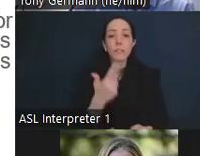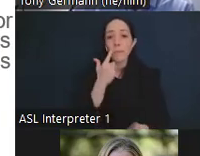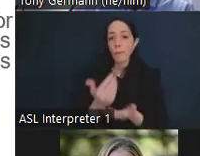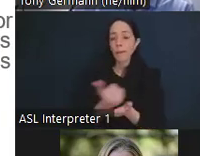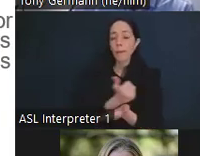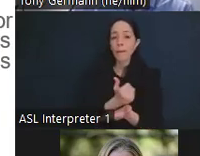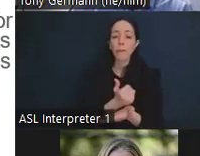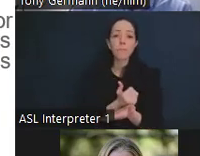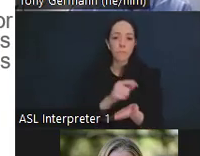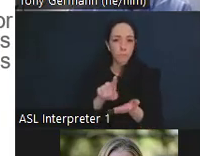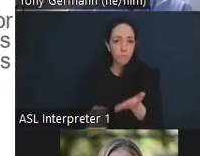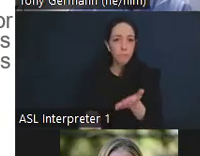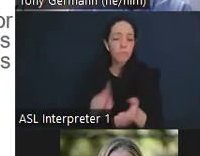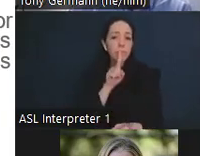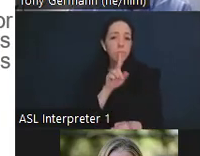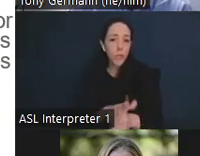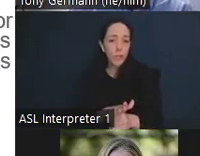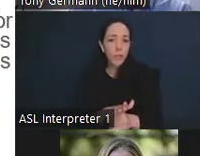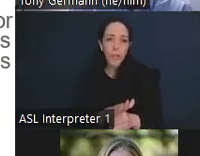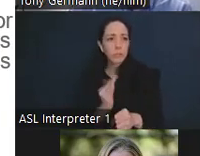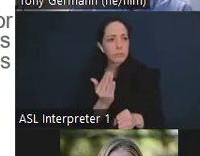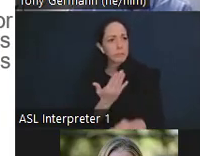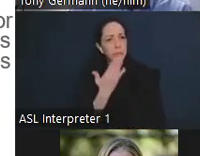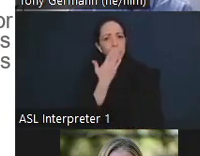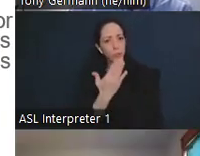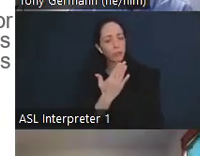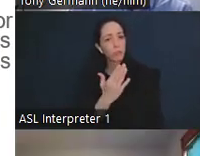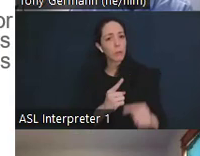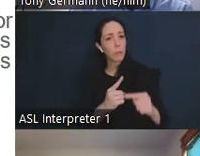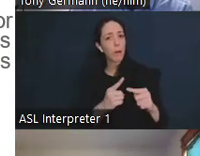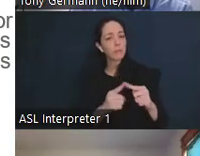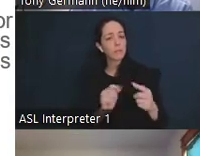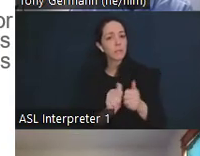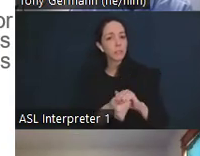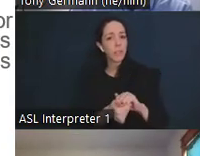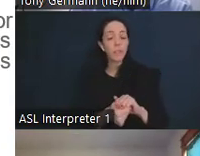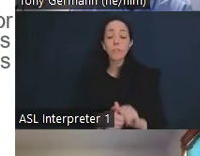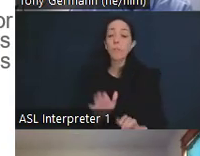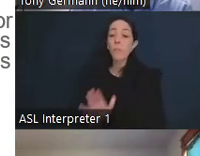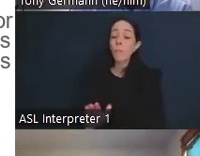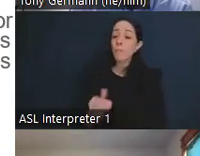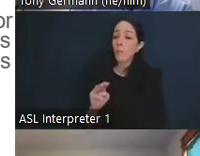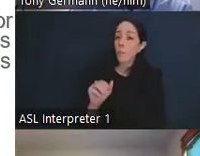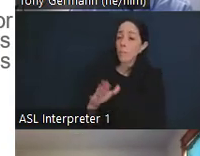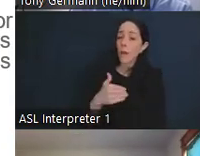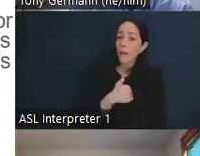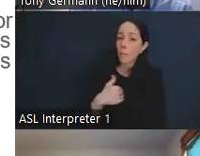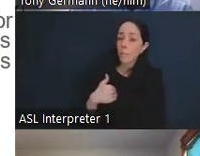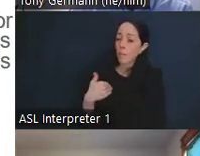positive move. Do any committee members have questions or comments for Hillary?